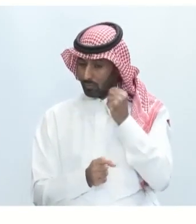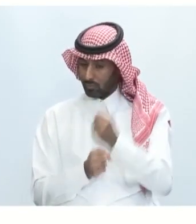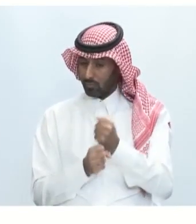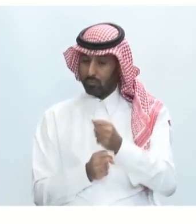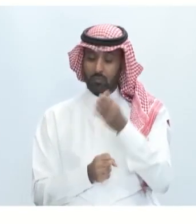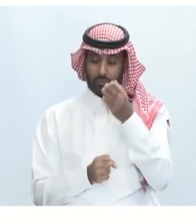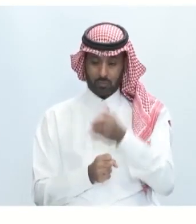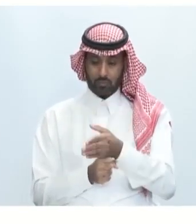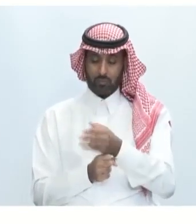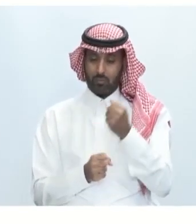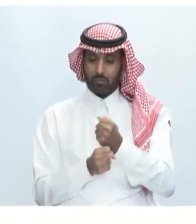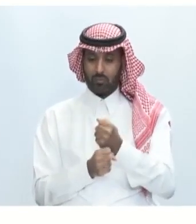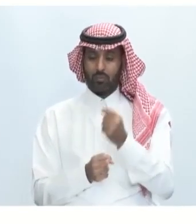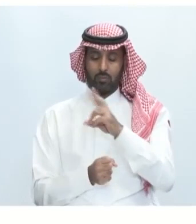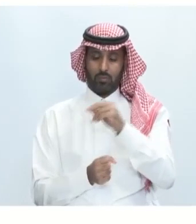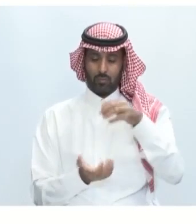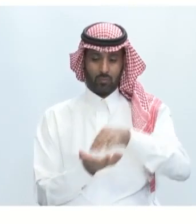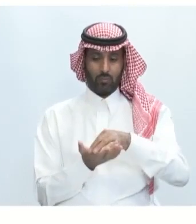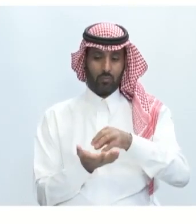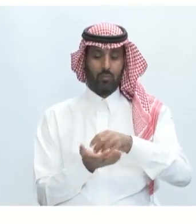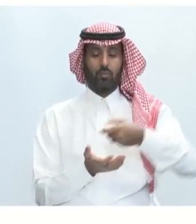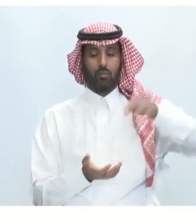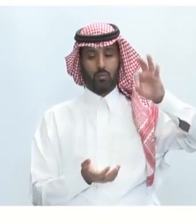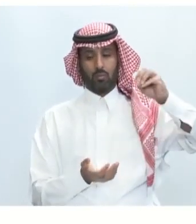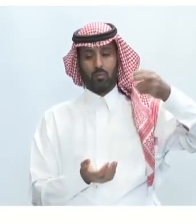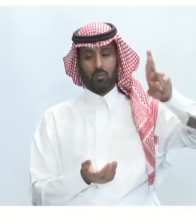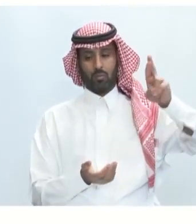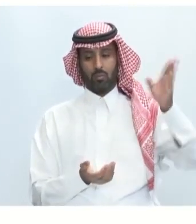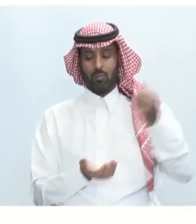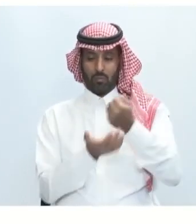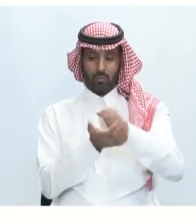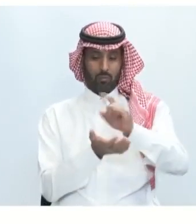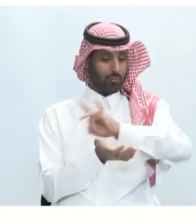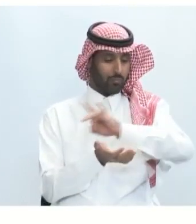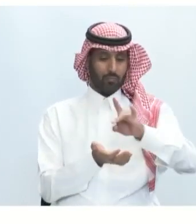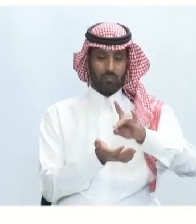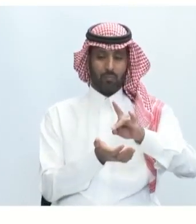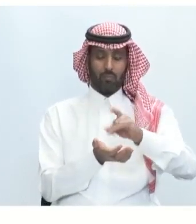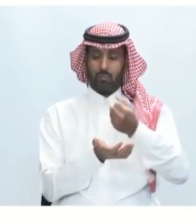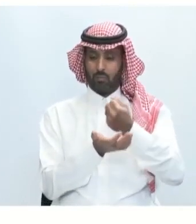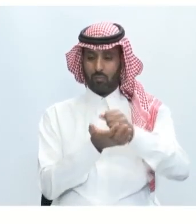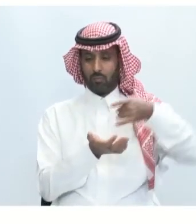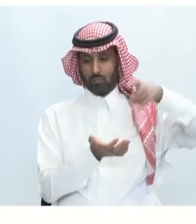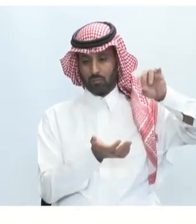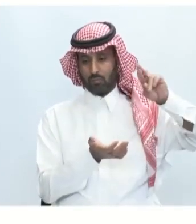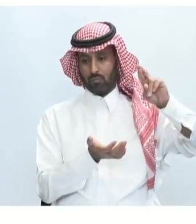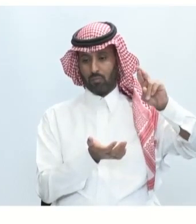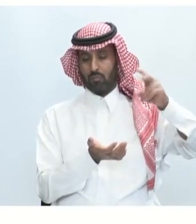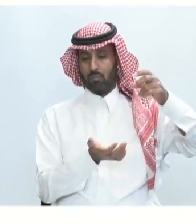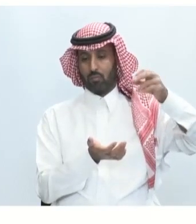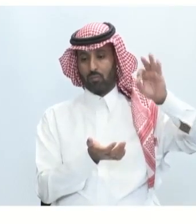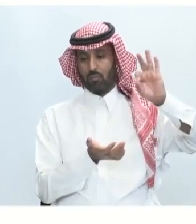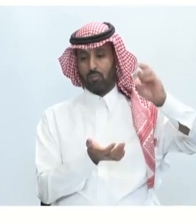direct object. And the preposition for cannot be omitted. It can't be omitted. We have